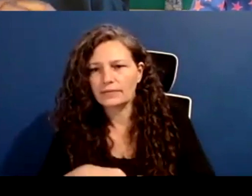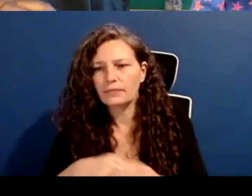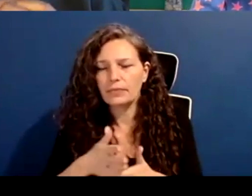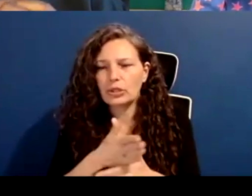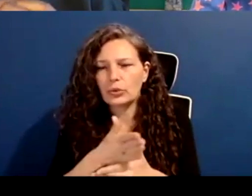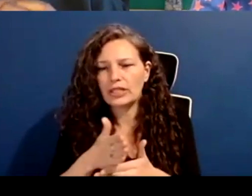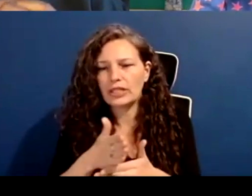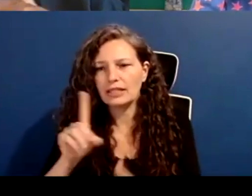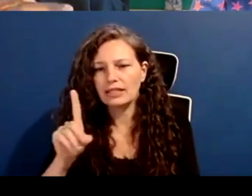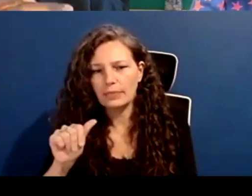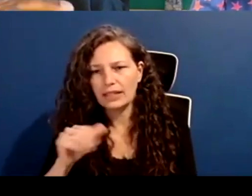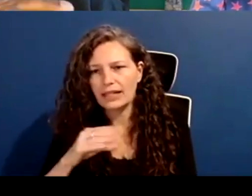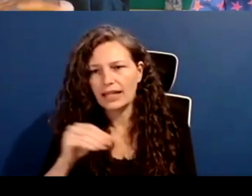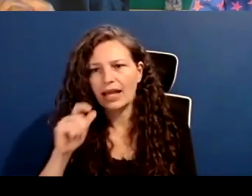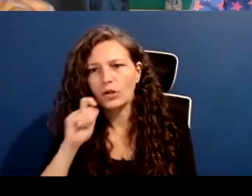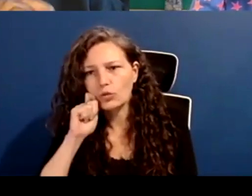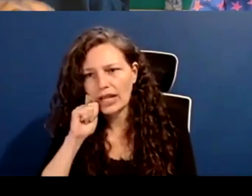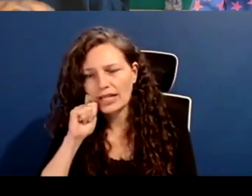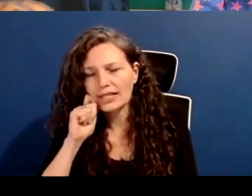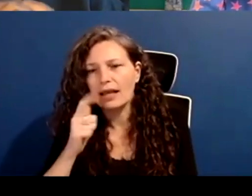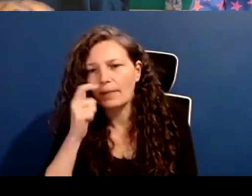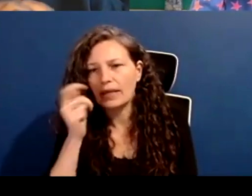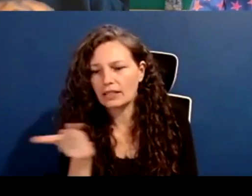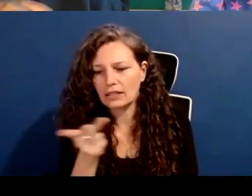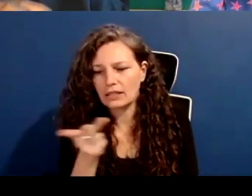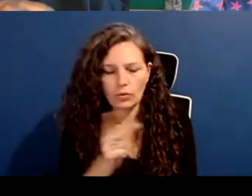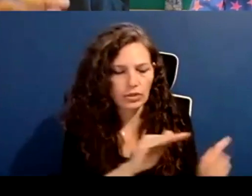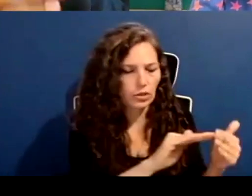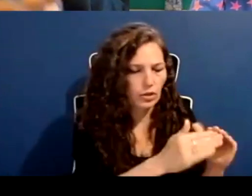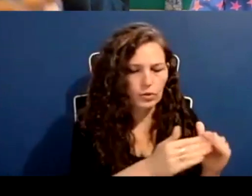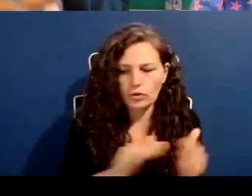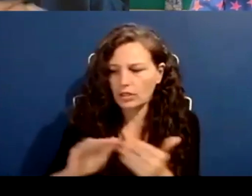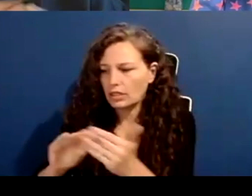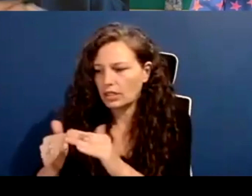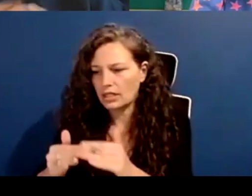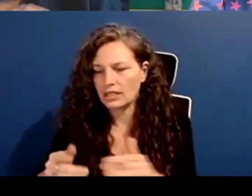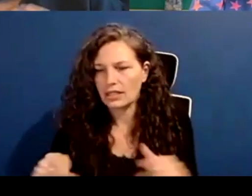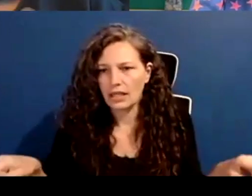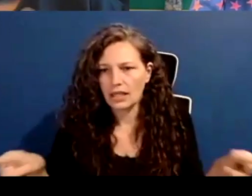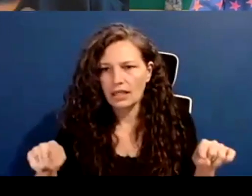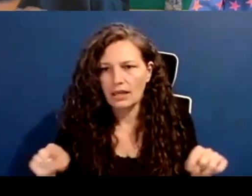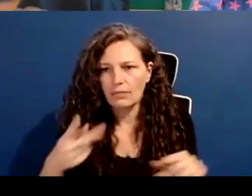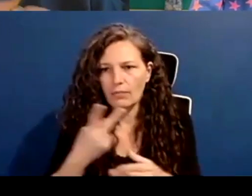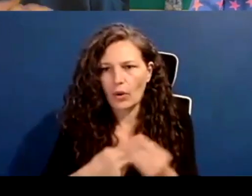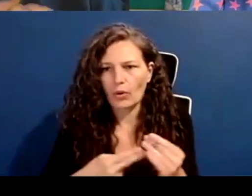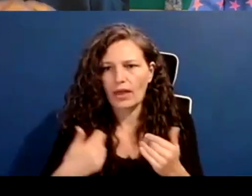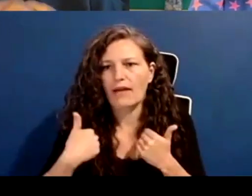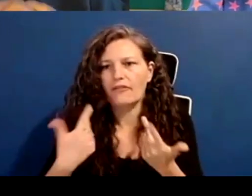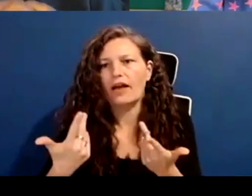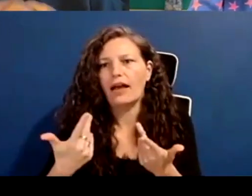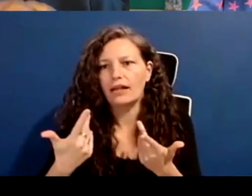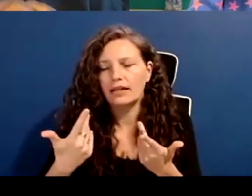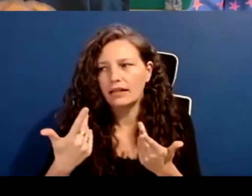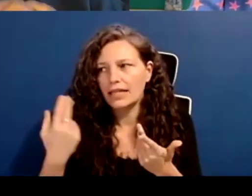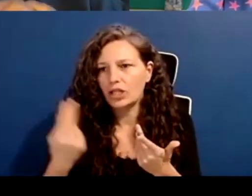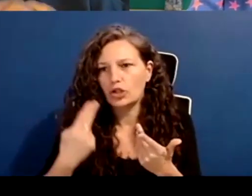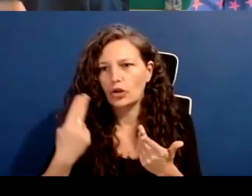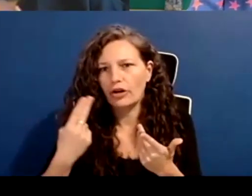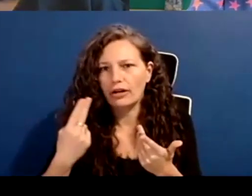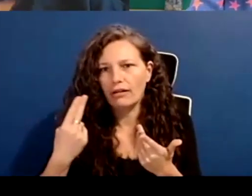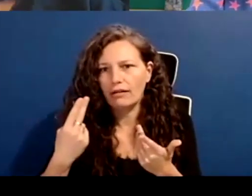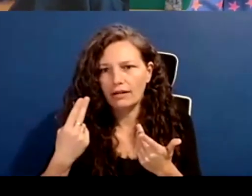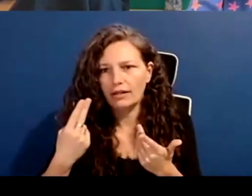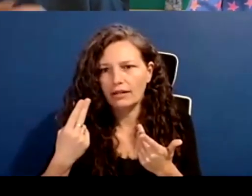race, because those two communities, that brings liberation and brings freedom to two historically marginalized